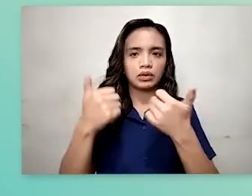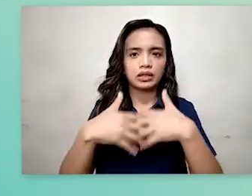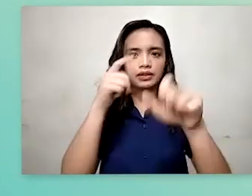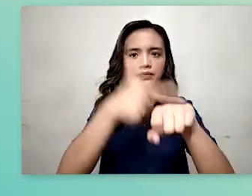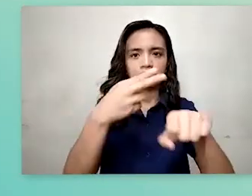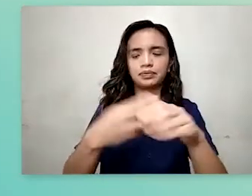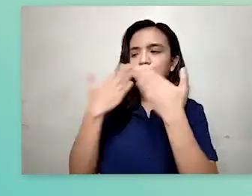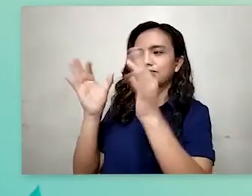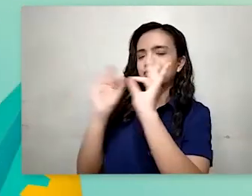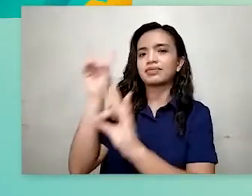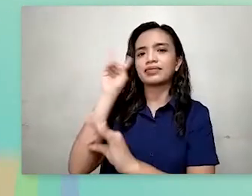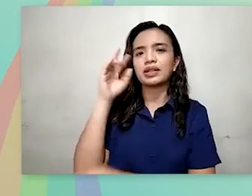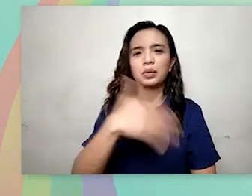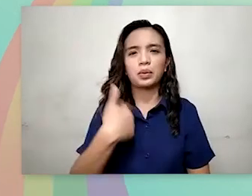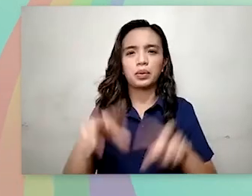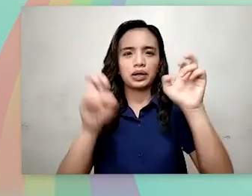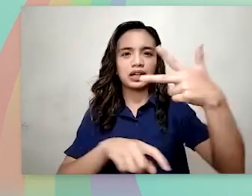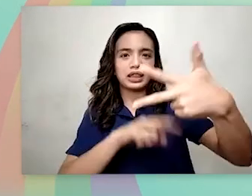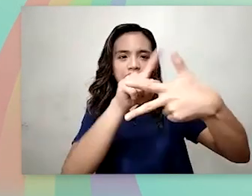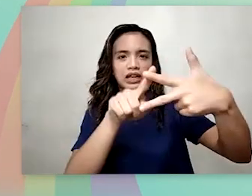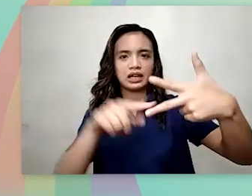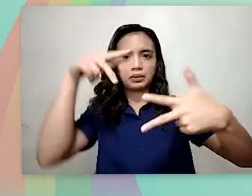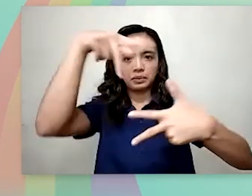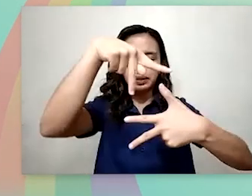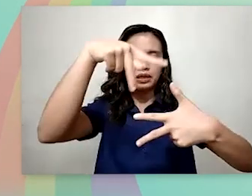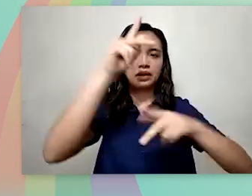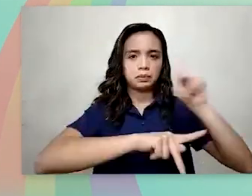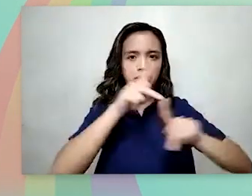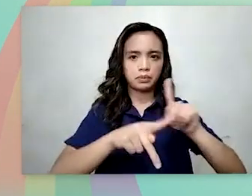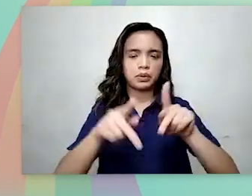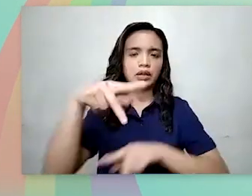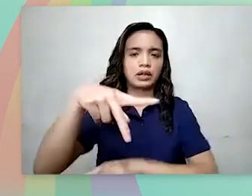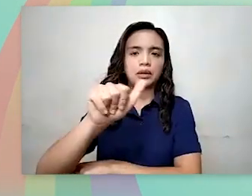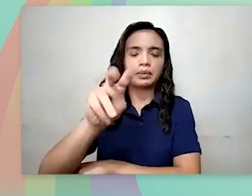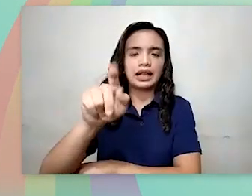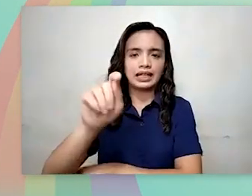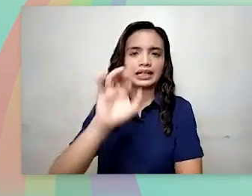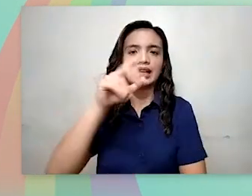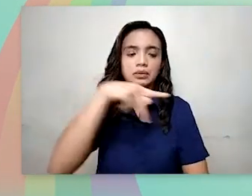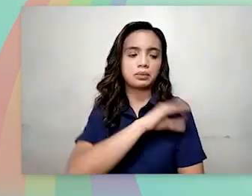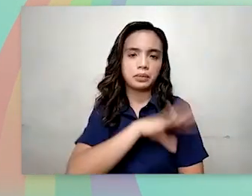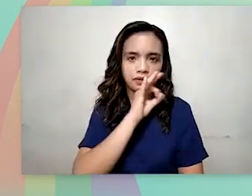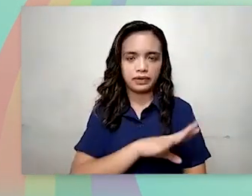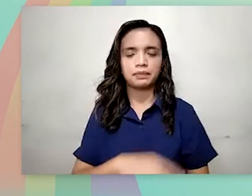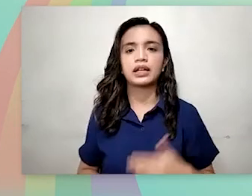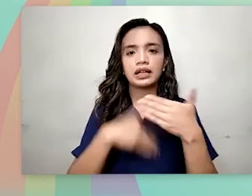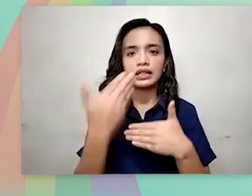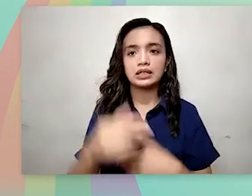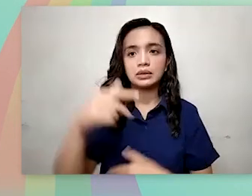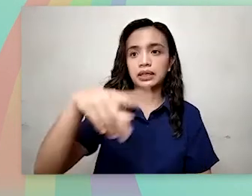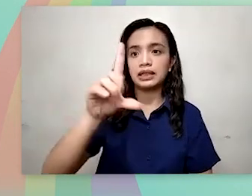implementing our livelihood. Thank you very much, Vince. I think that's what we call the 3 Ps, no? The people, planet, and profit. And I think, of